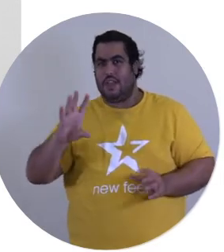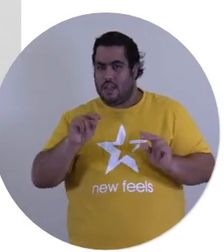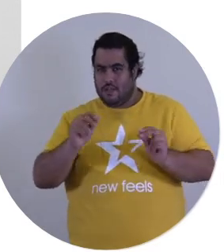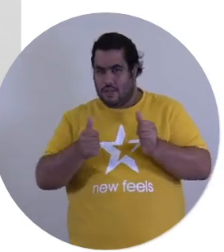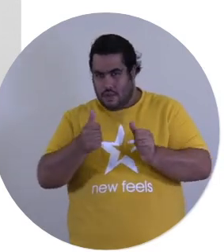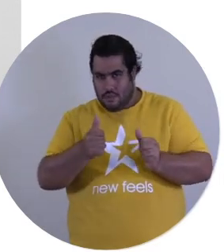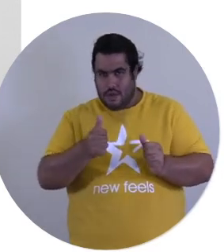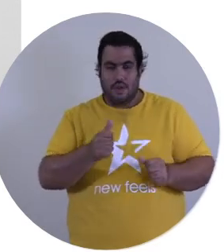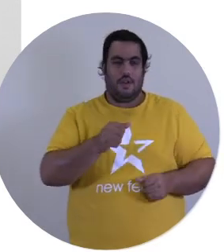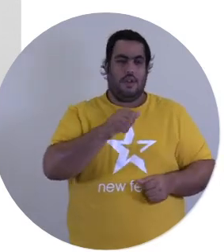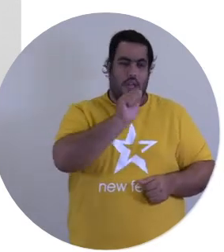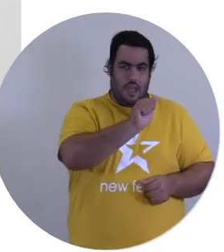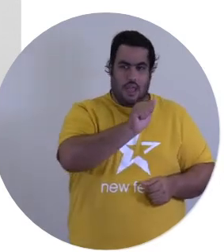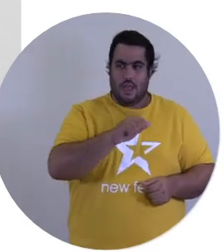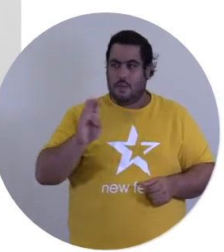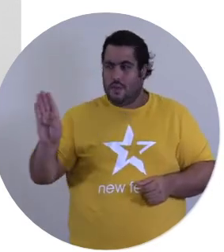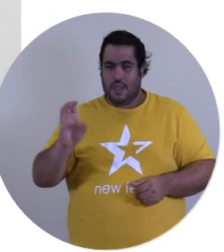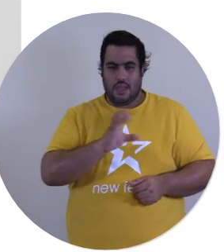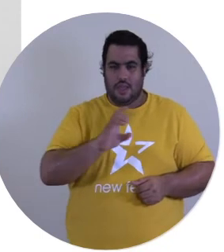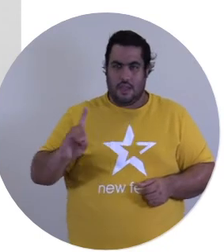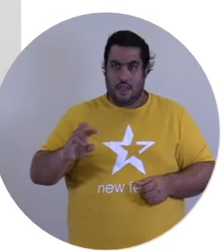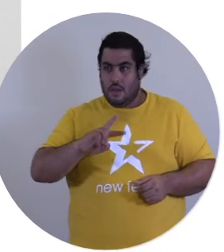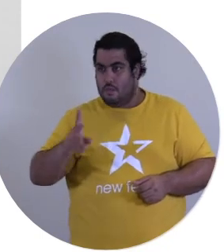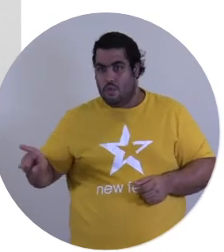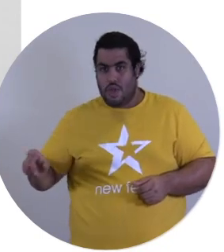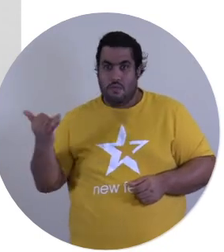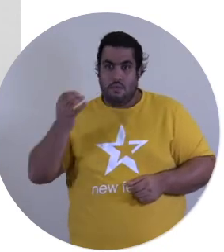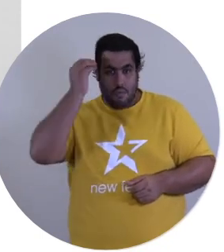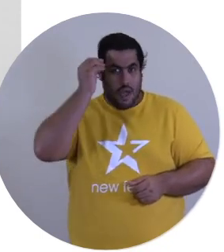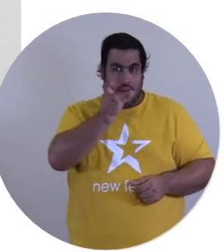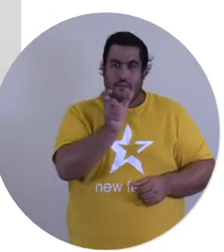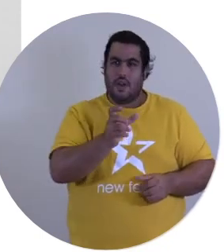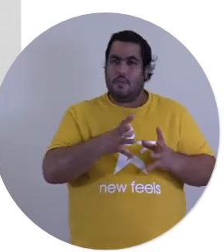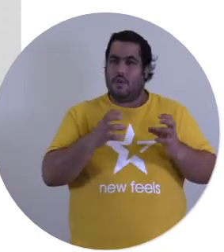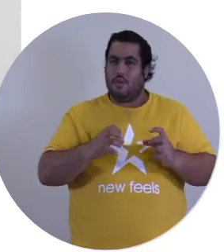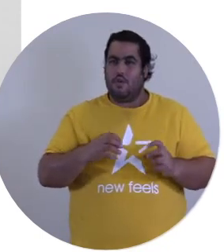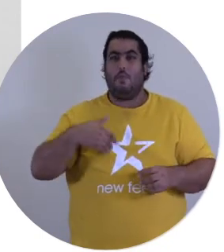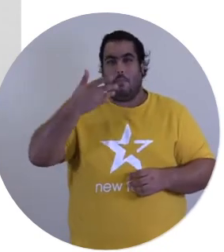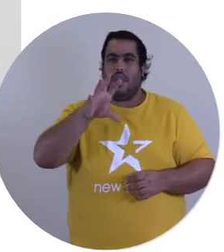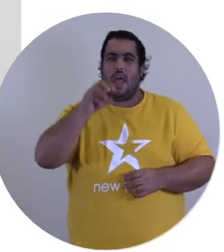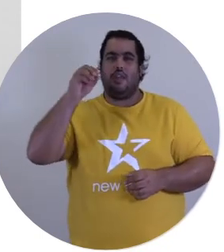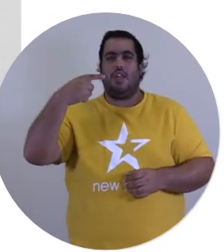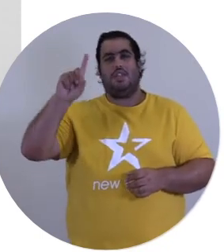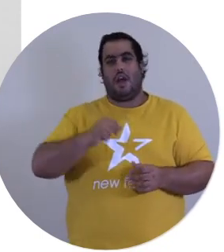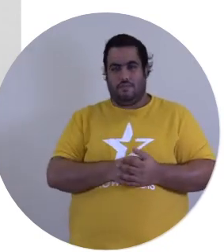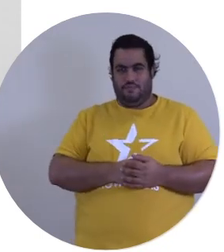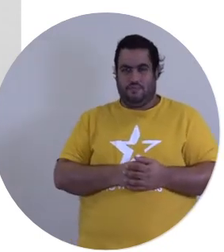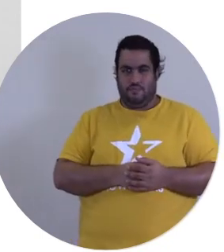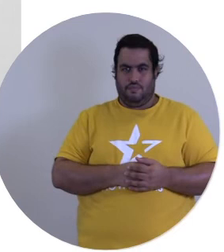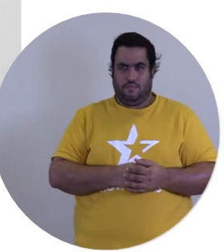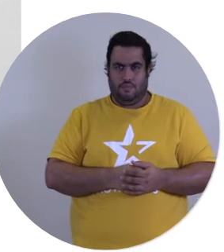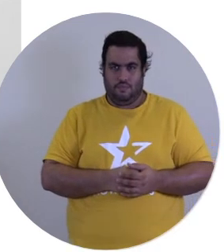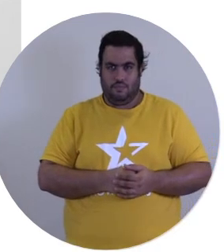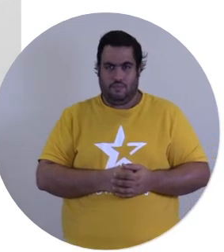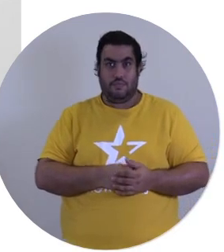graduated. Graduated means divided into different levels. For example, children's reading books